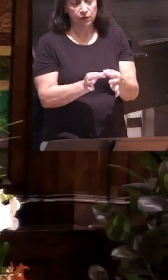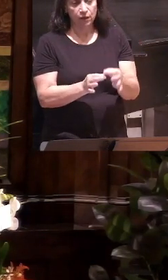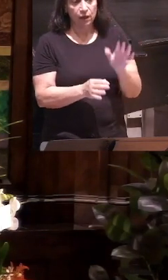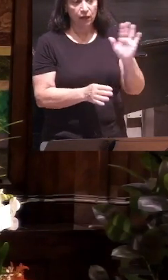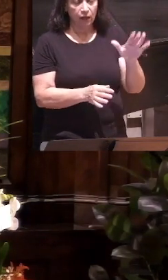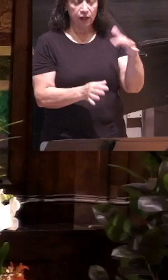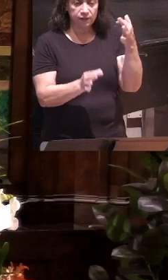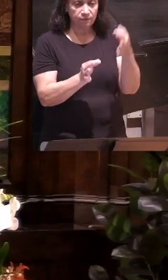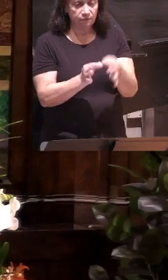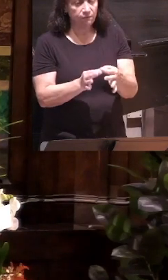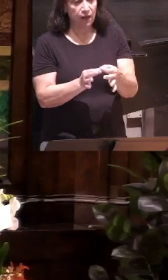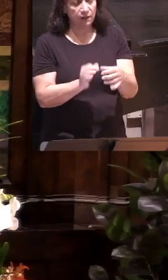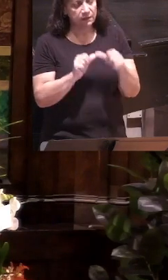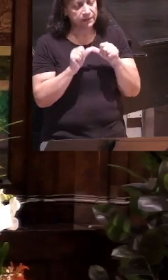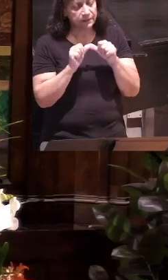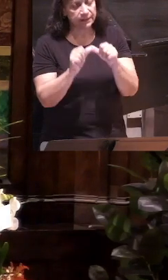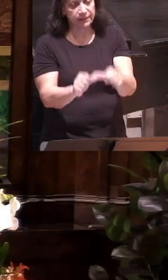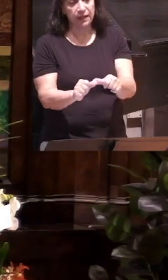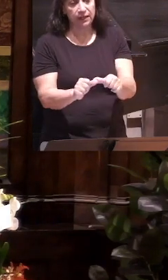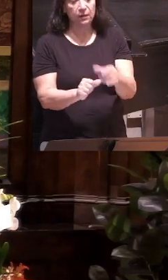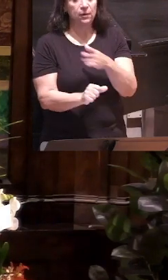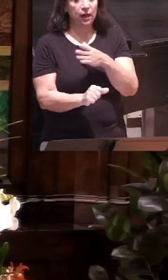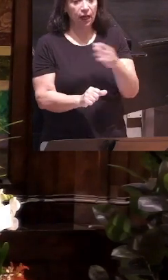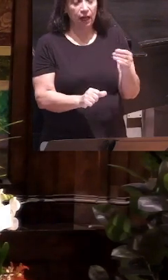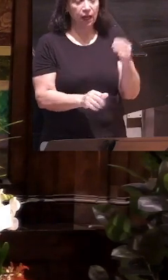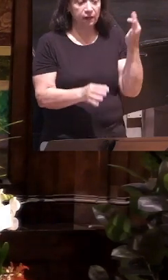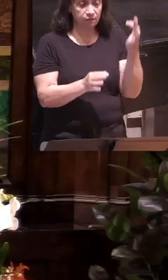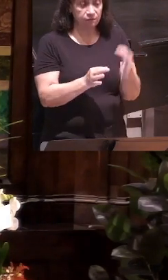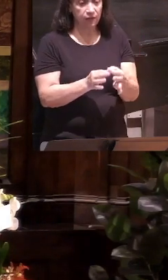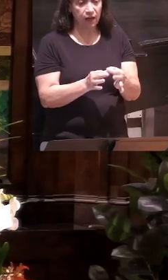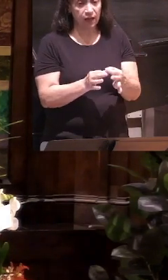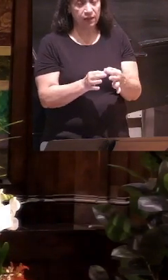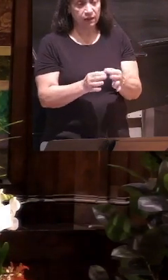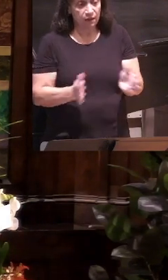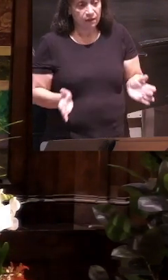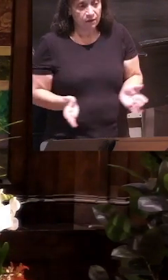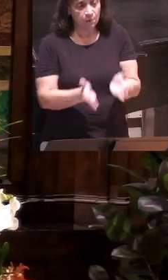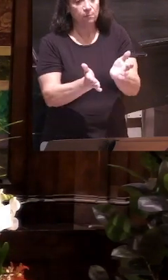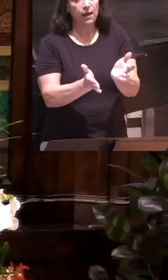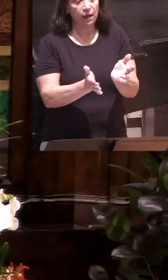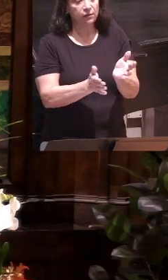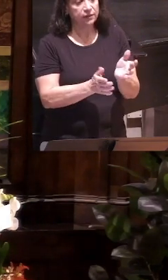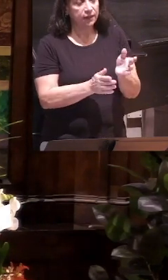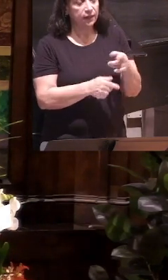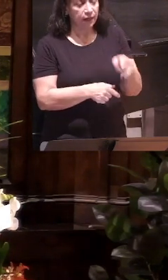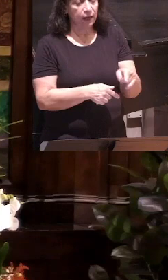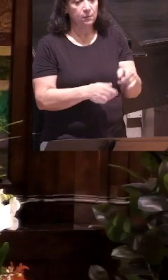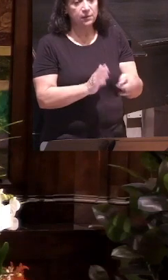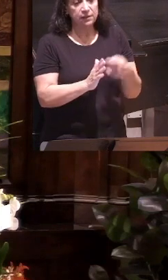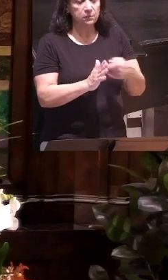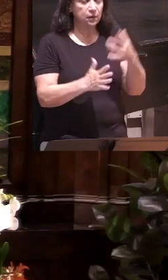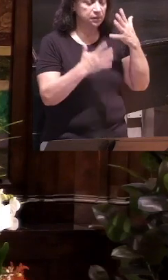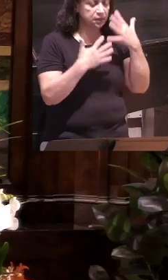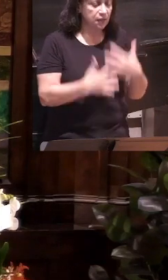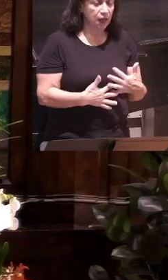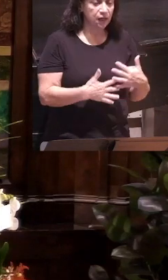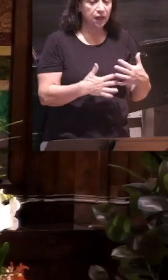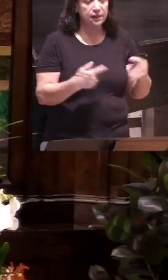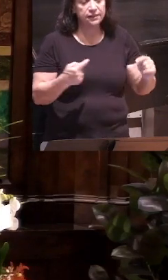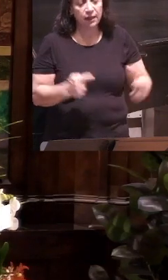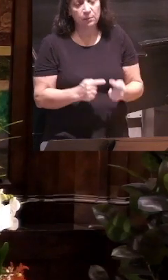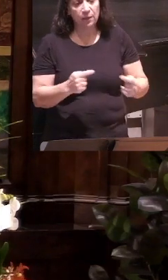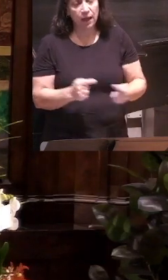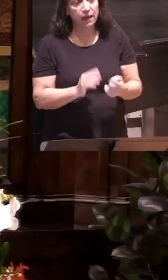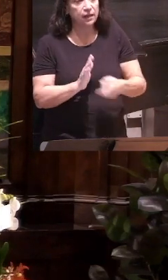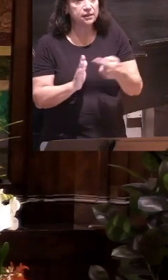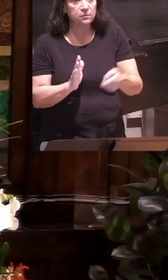His faith sustained him, and his faith compelled him. In times of sadness and in pain,